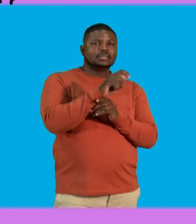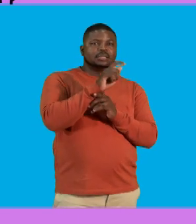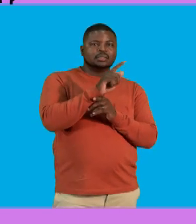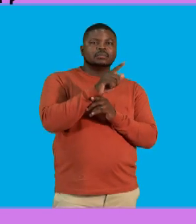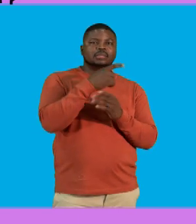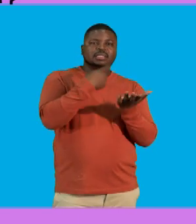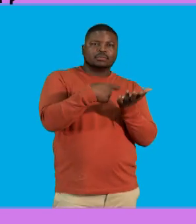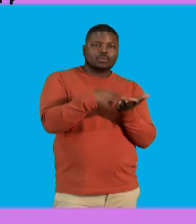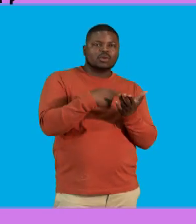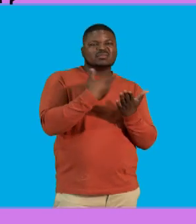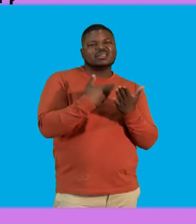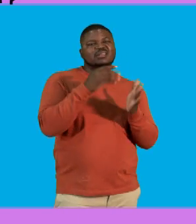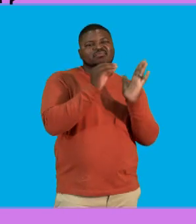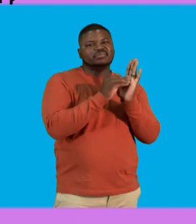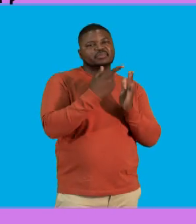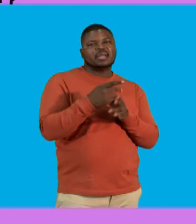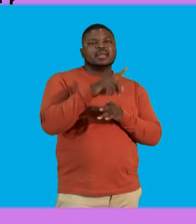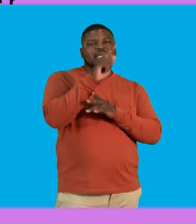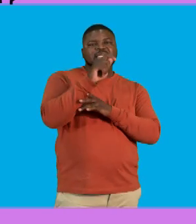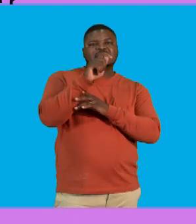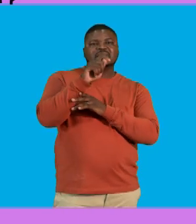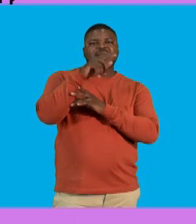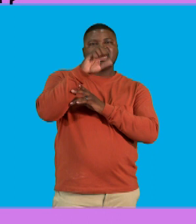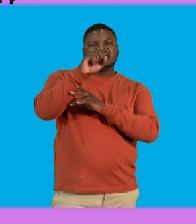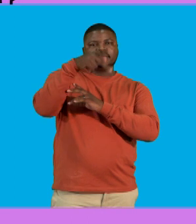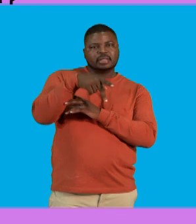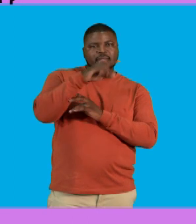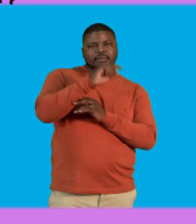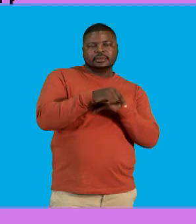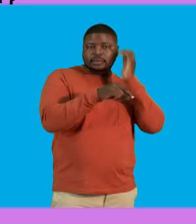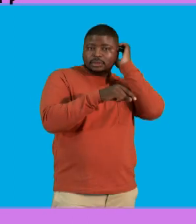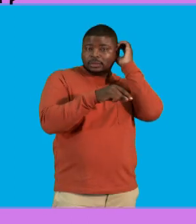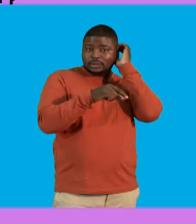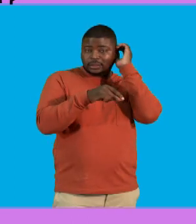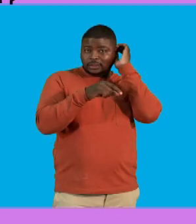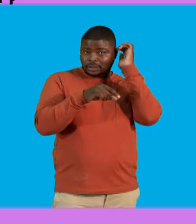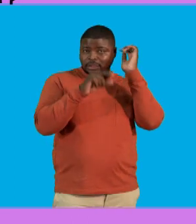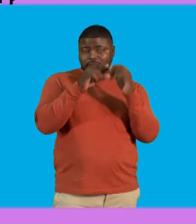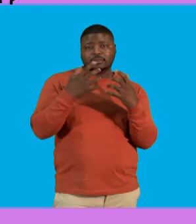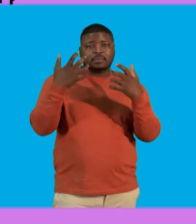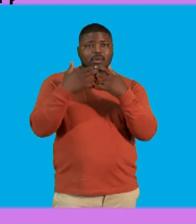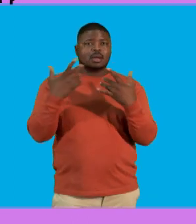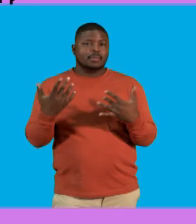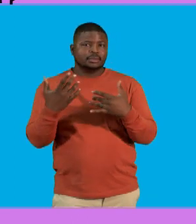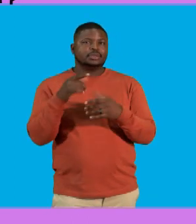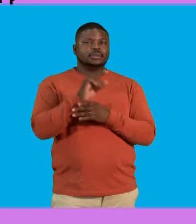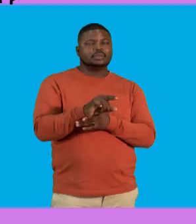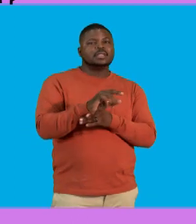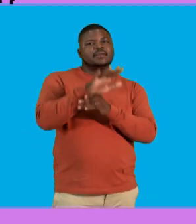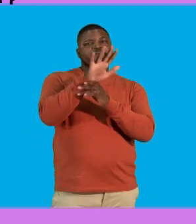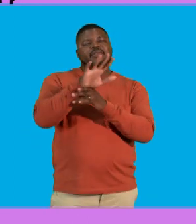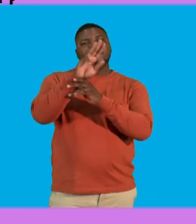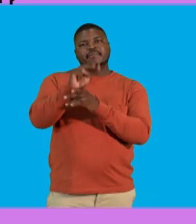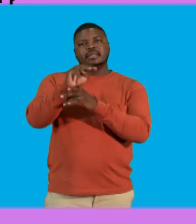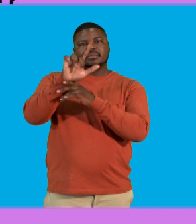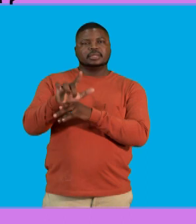as TB, TSP, which is equal to 5 milliliters. You can write this as your conversion